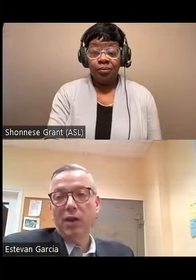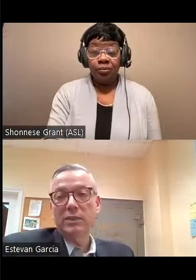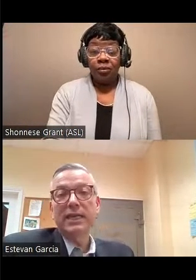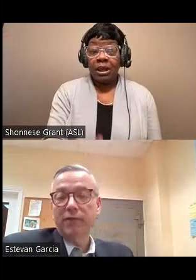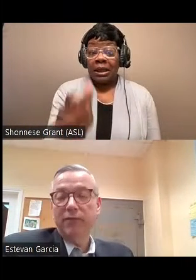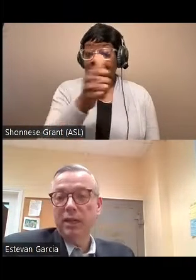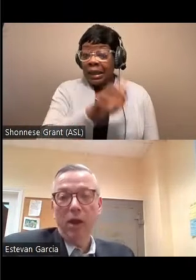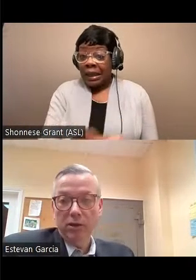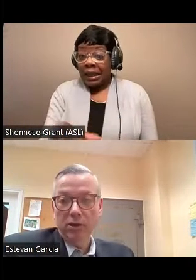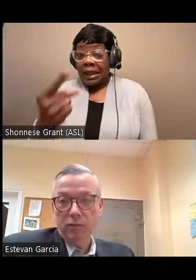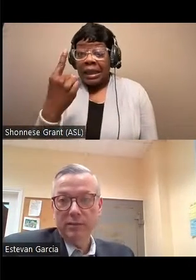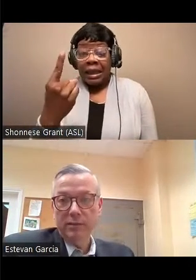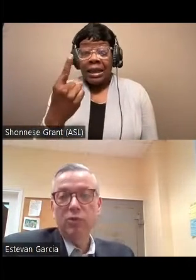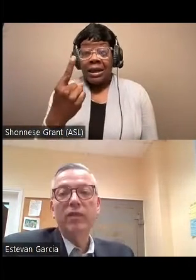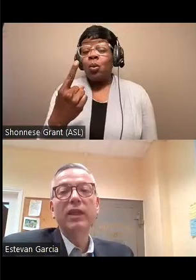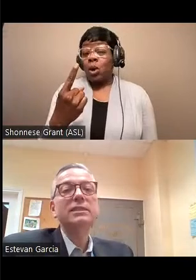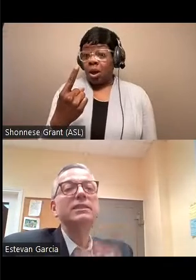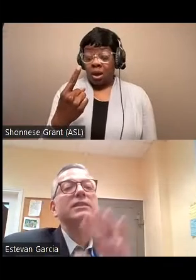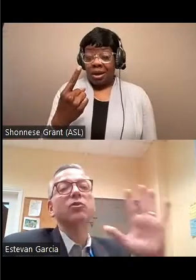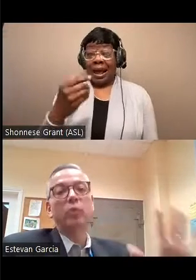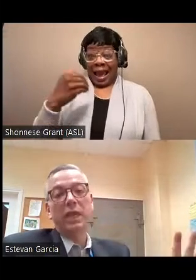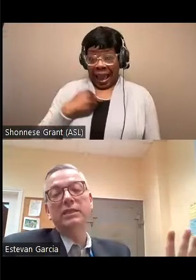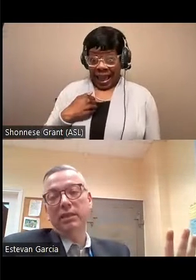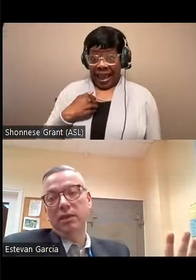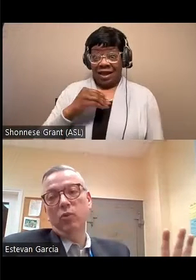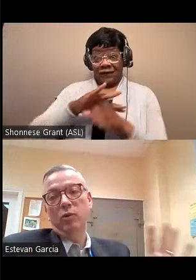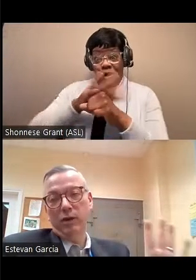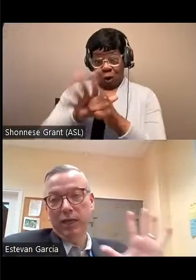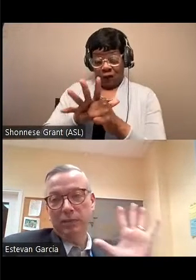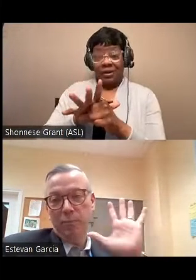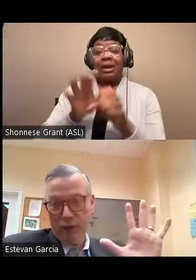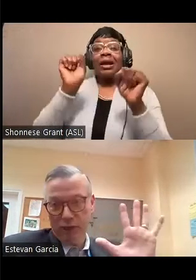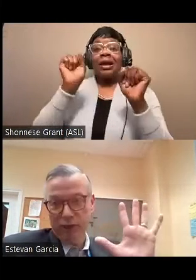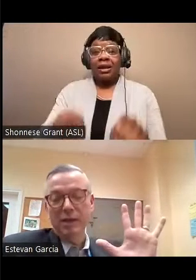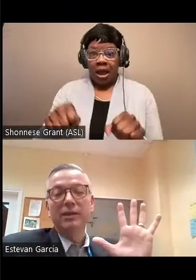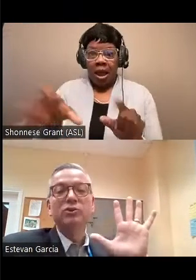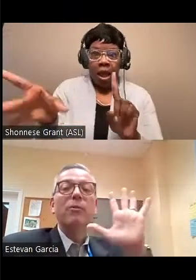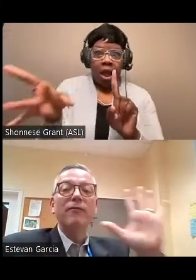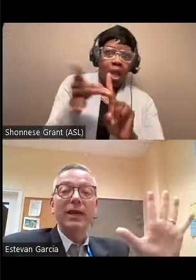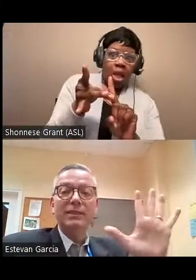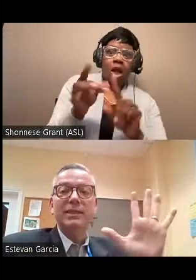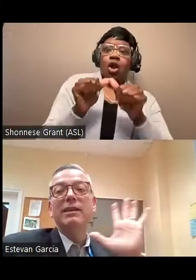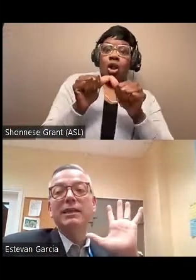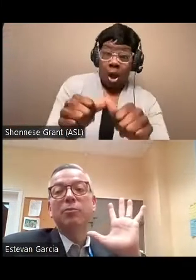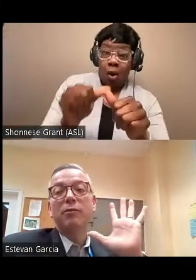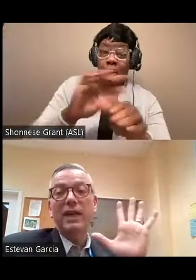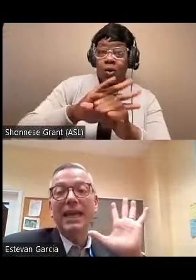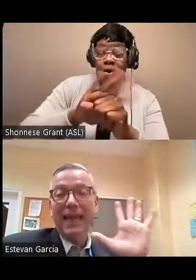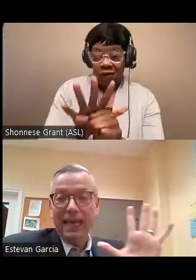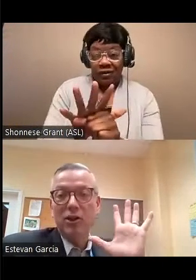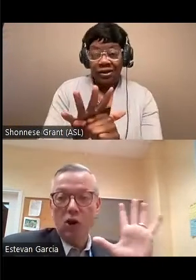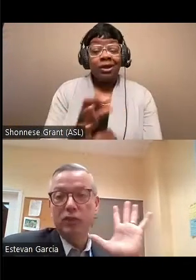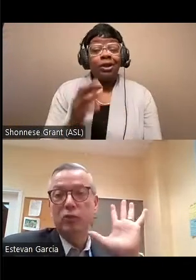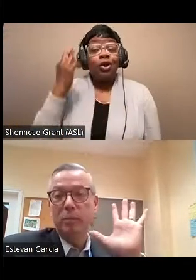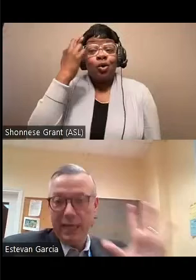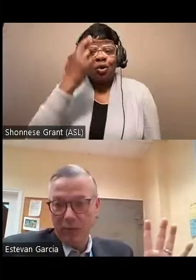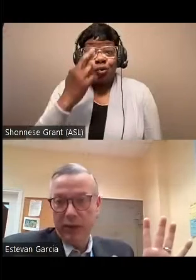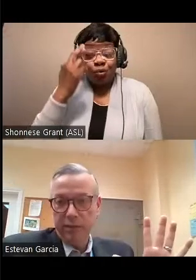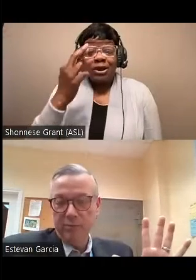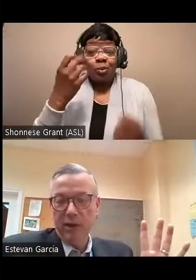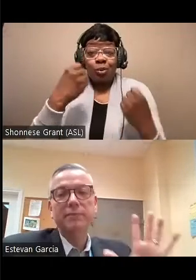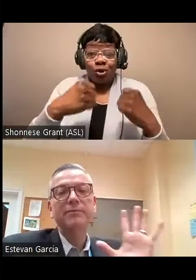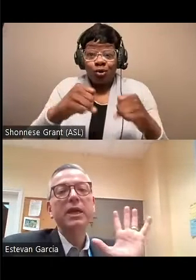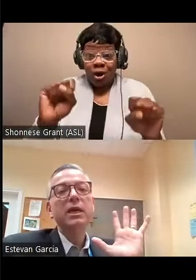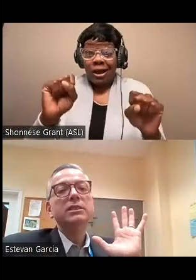with the virus can develop long COVID. So this is the reason that what we're going to push to prevent it is preventing getting COVID to begin